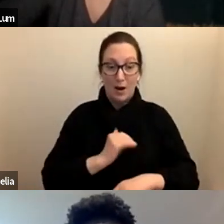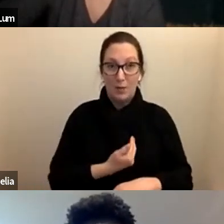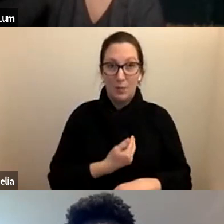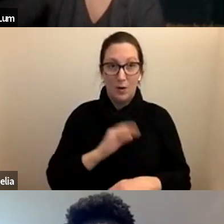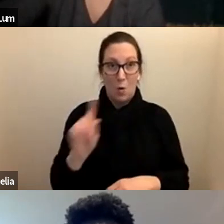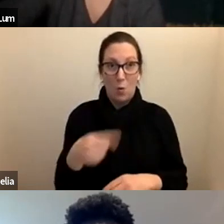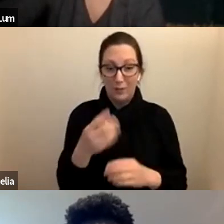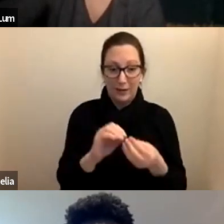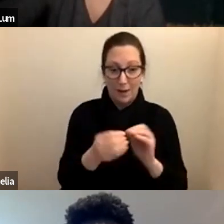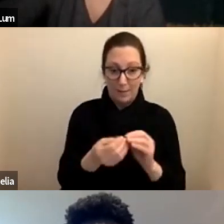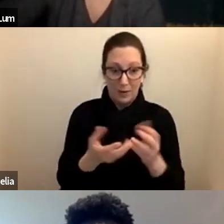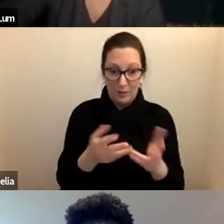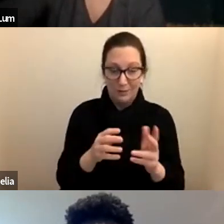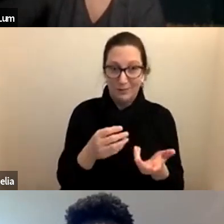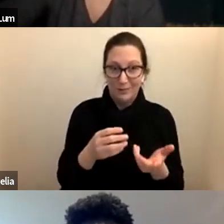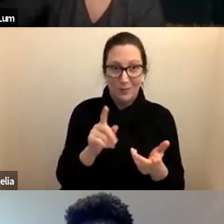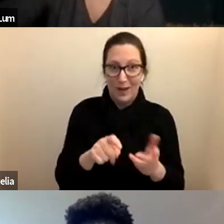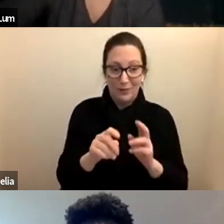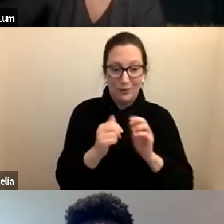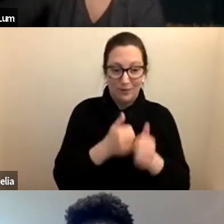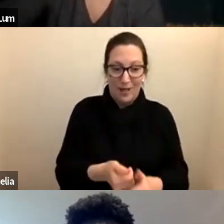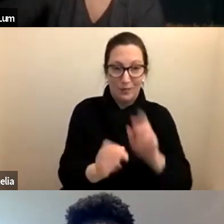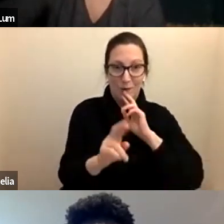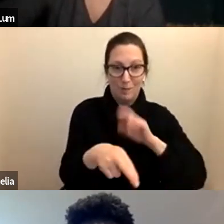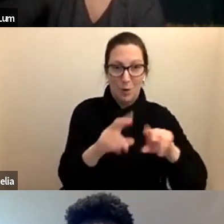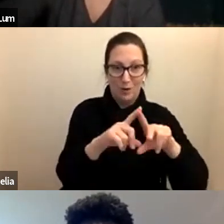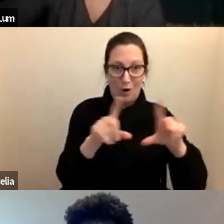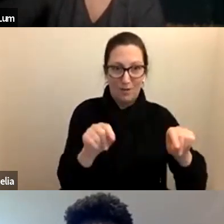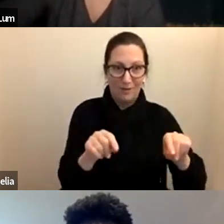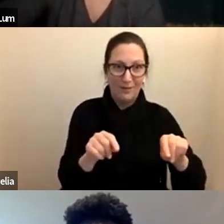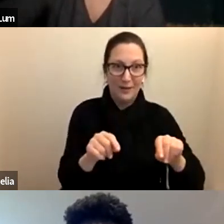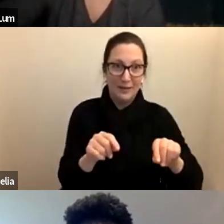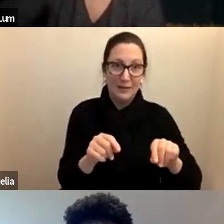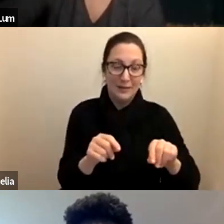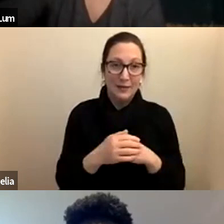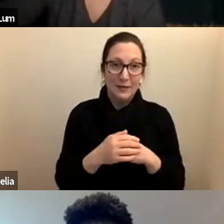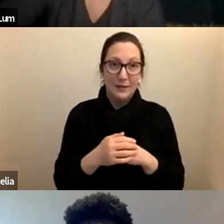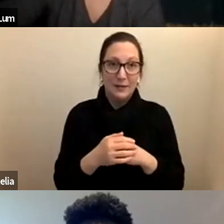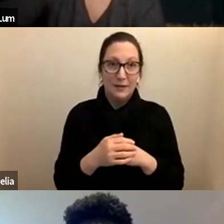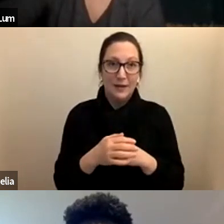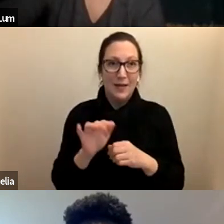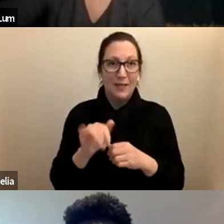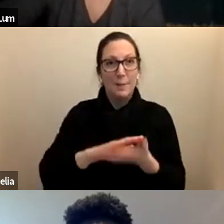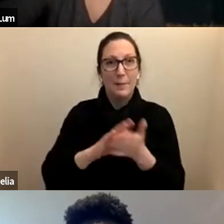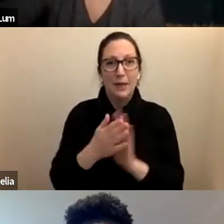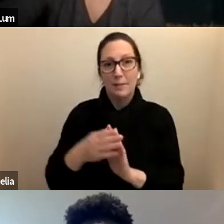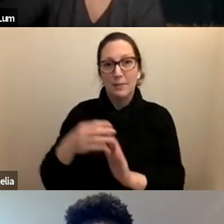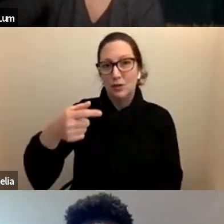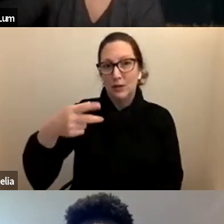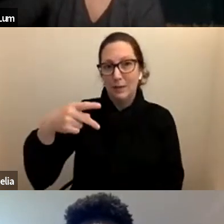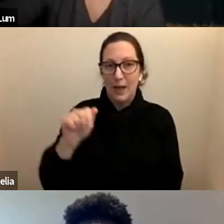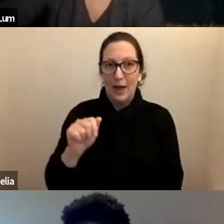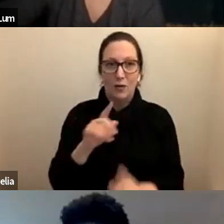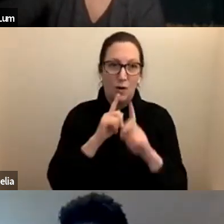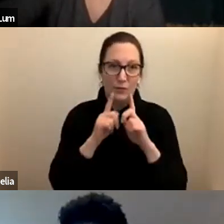report card. And we can have a feeling about that, but it becomes a GPA conversation to say